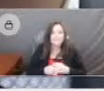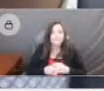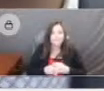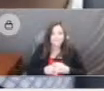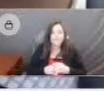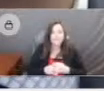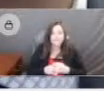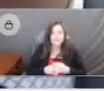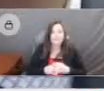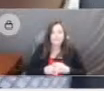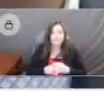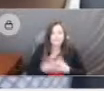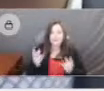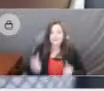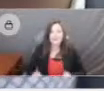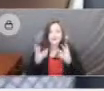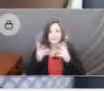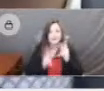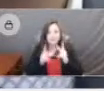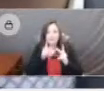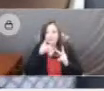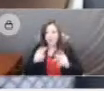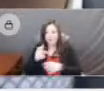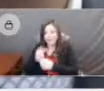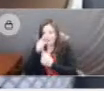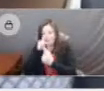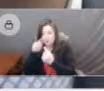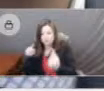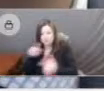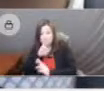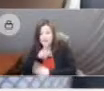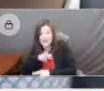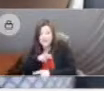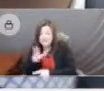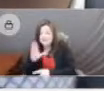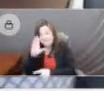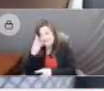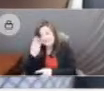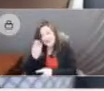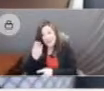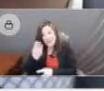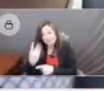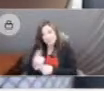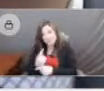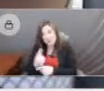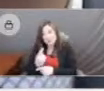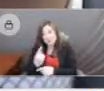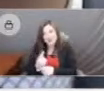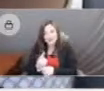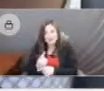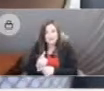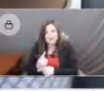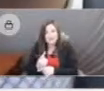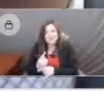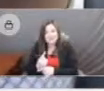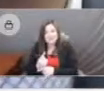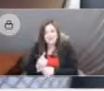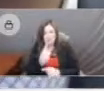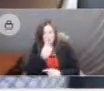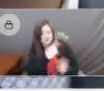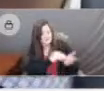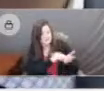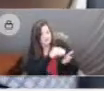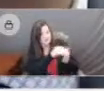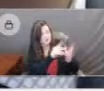are getting allergic reactions seems to be in the range of 2 to 6 per million